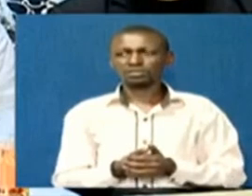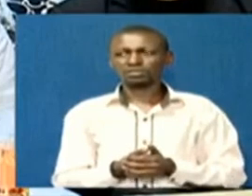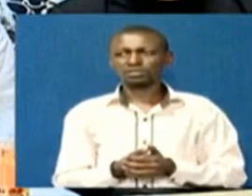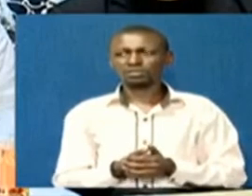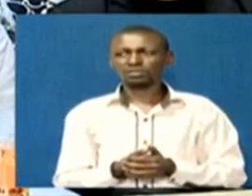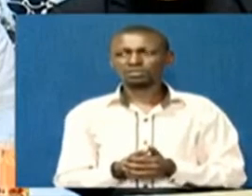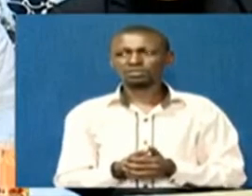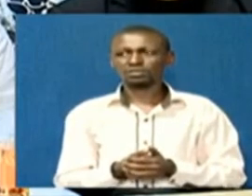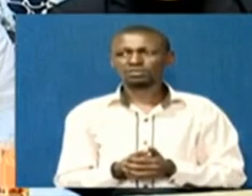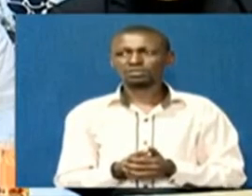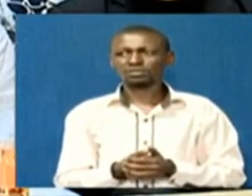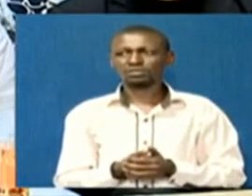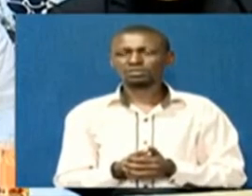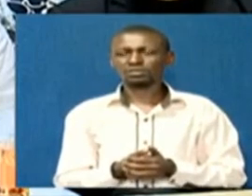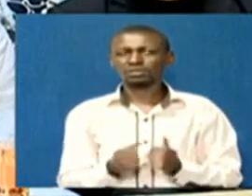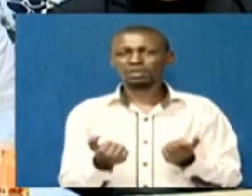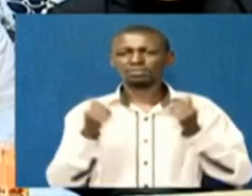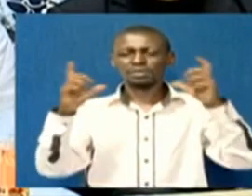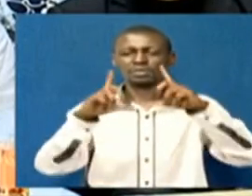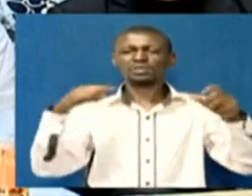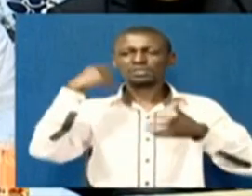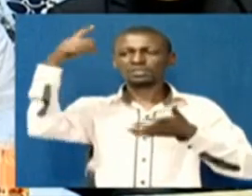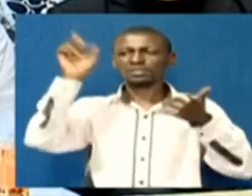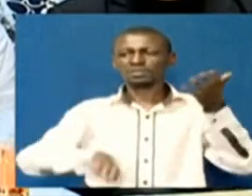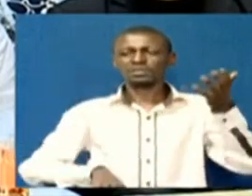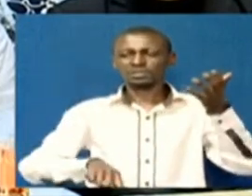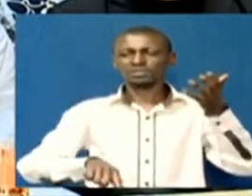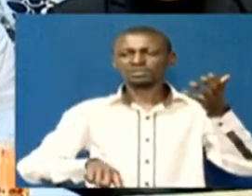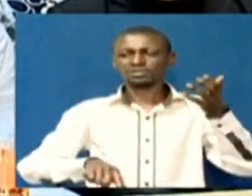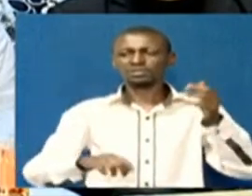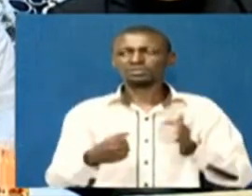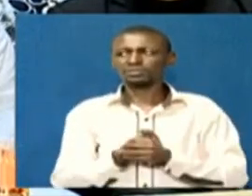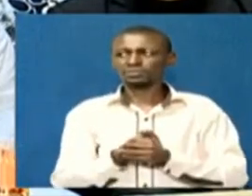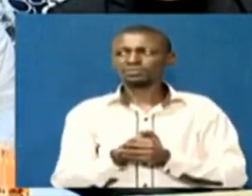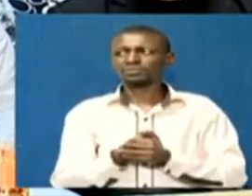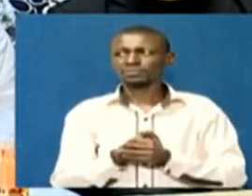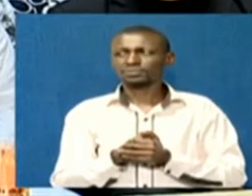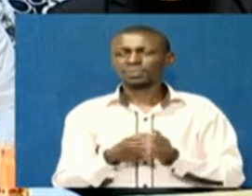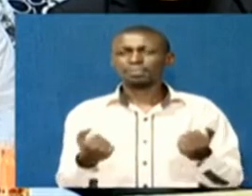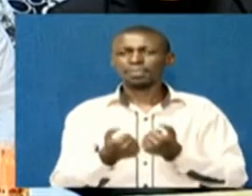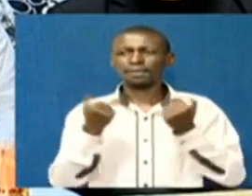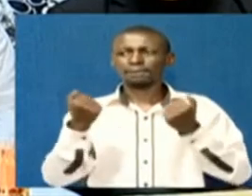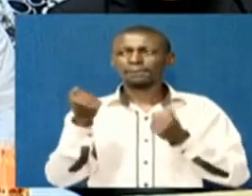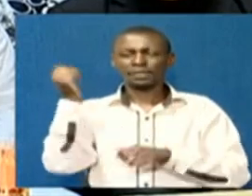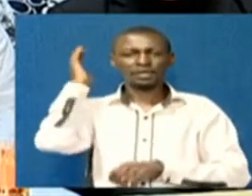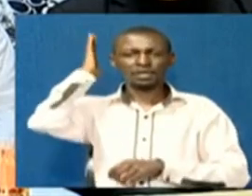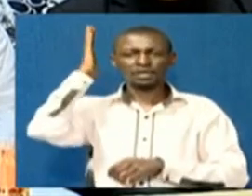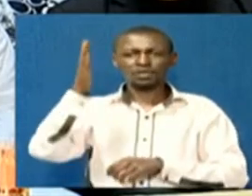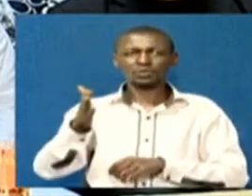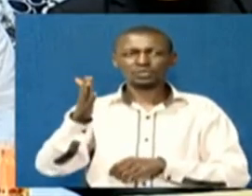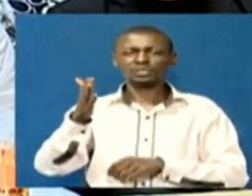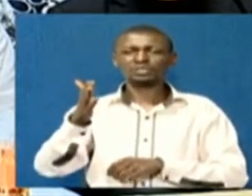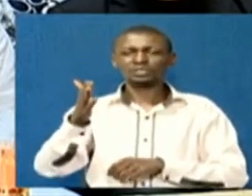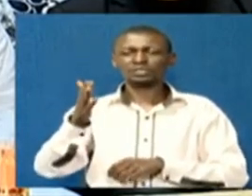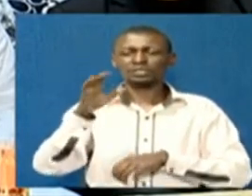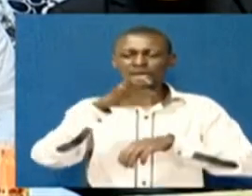on, it says this: every thief shall be expelled from the